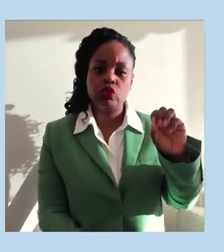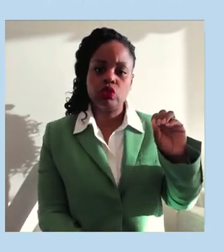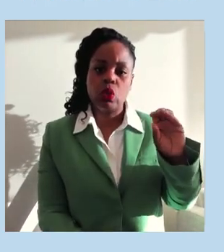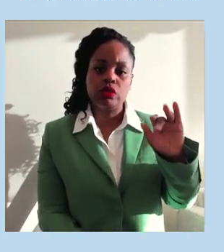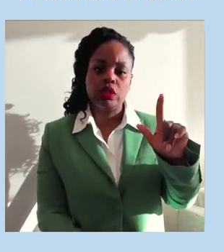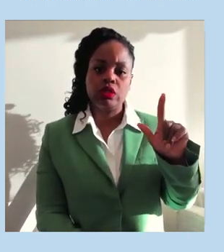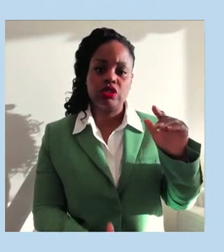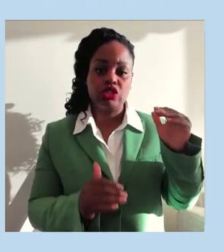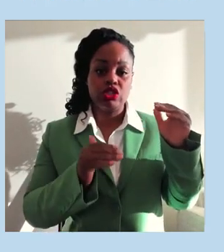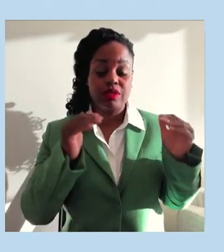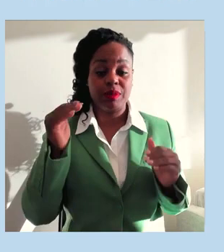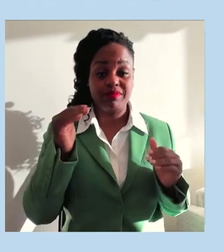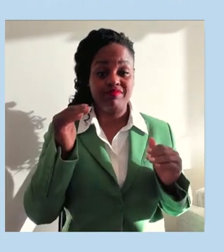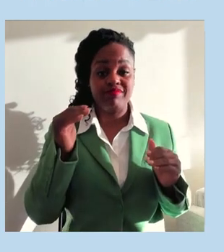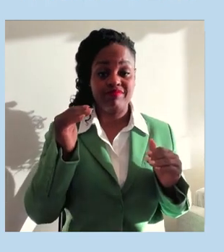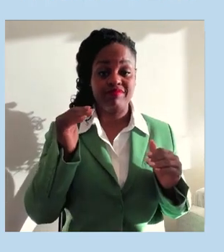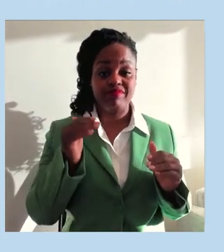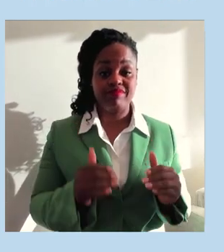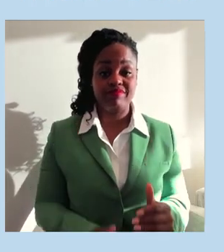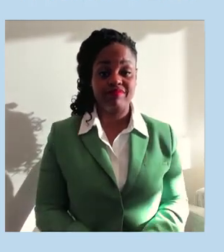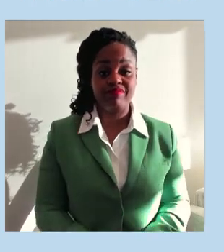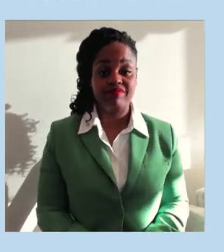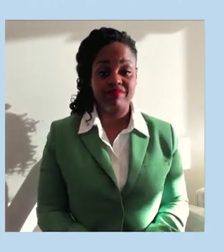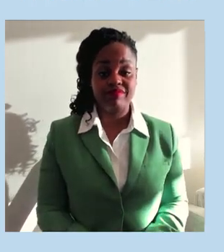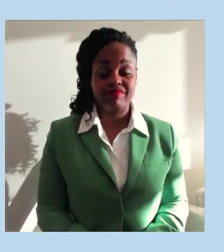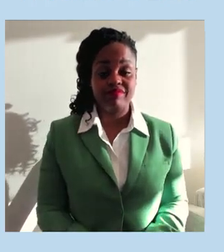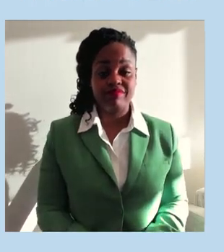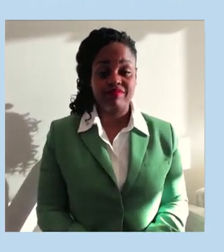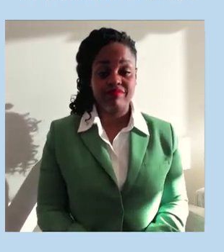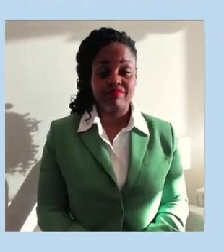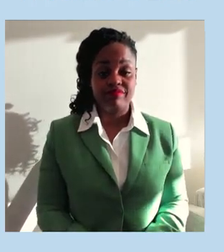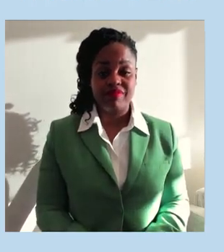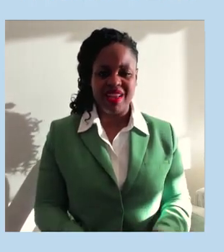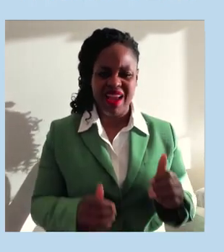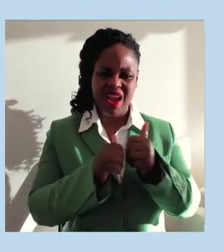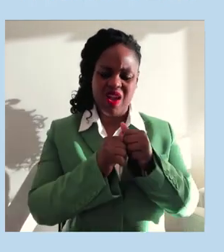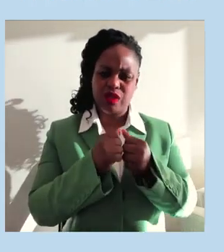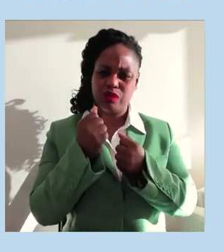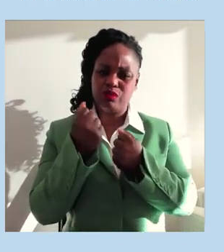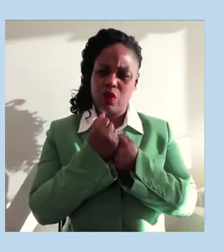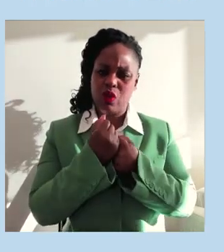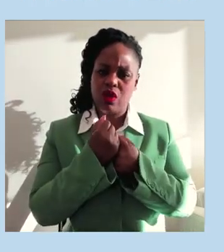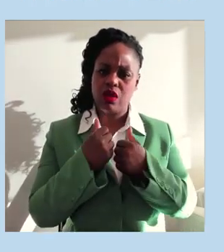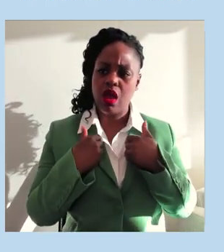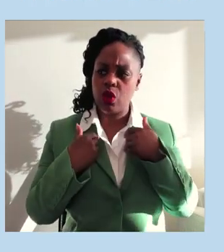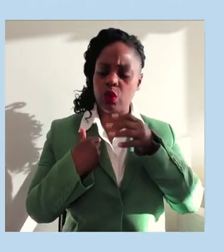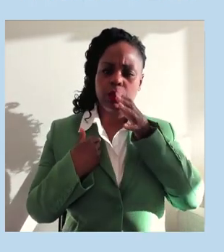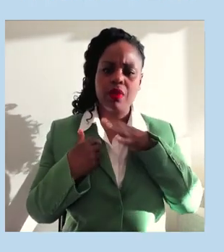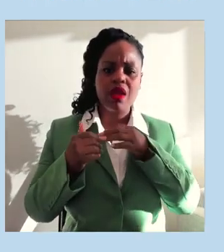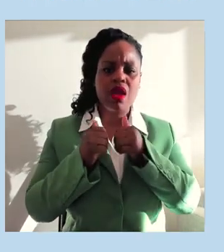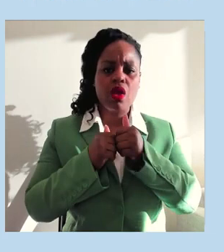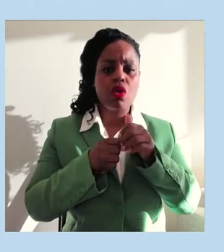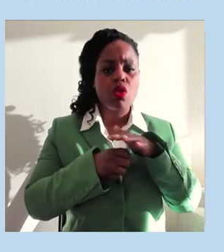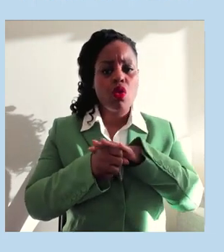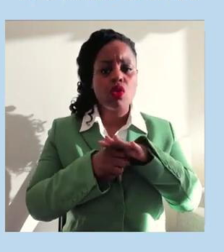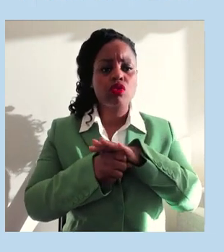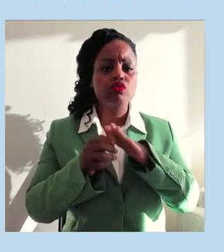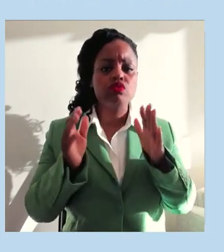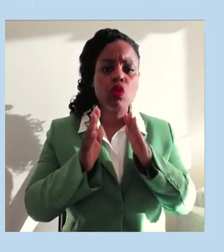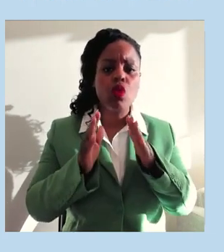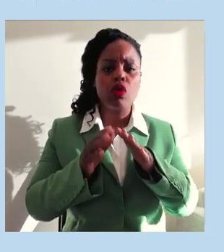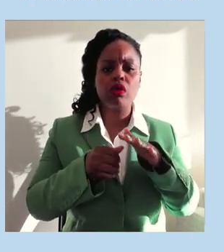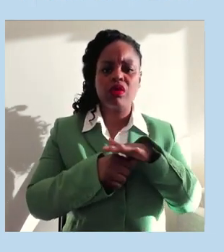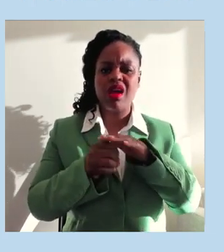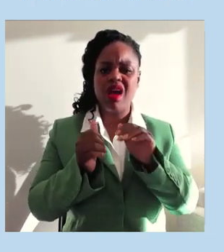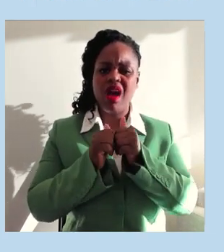fundamental to support these young women and youth in vulnerable communities that, as we see, they are suffering and they are in the front